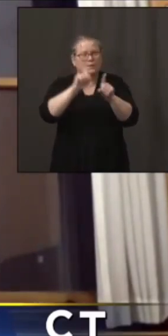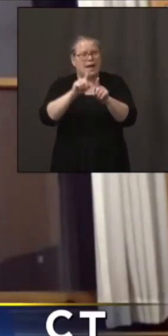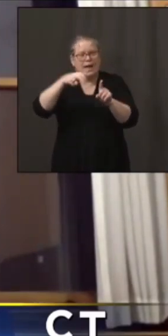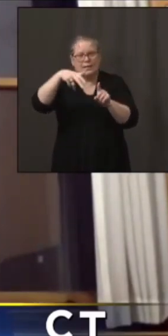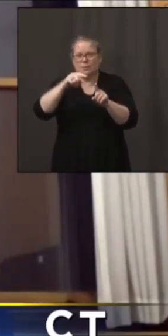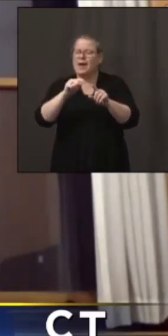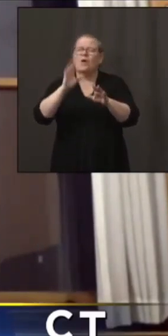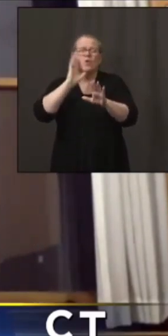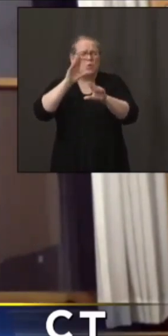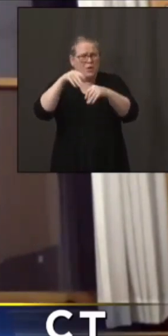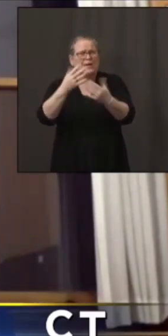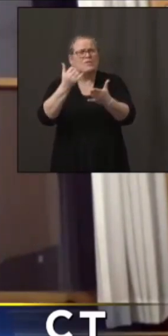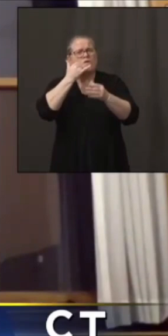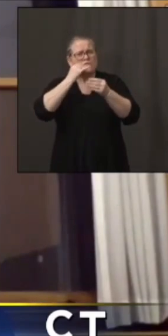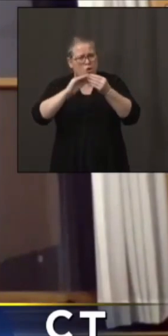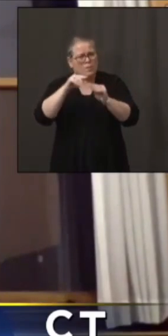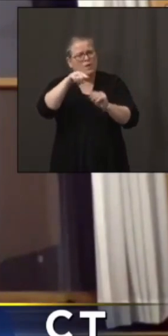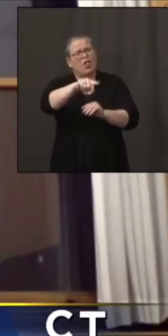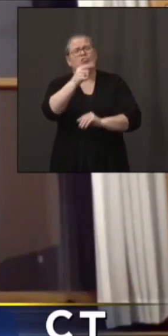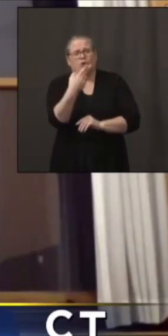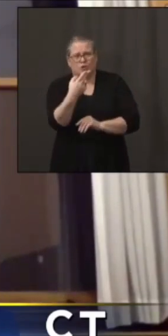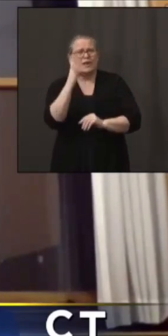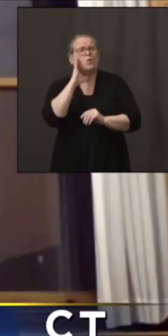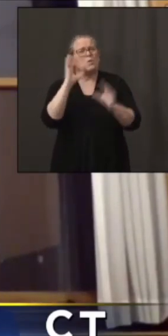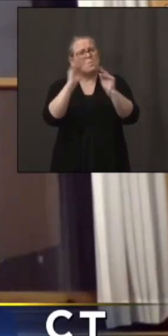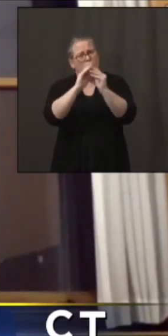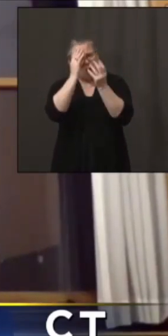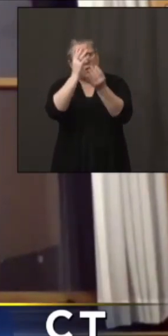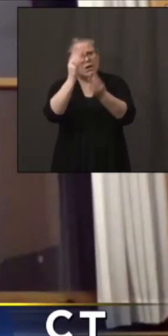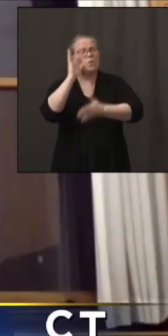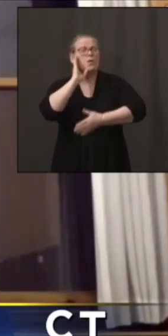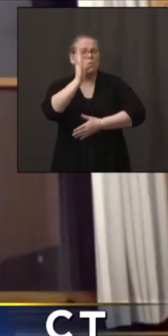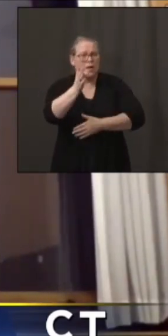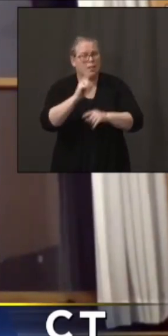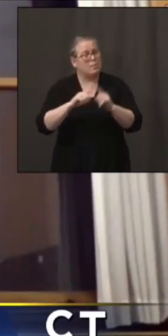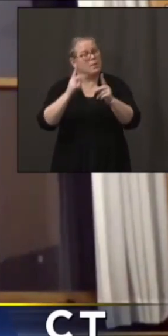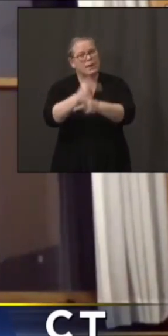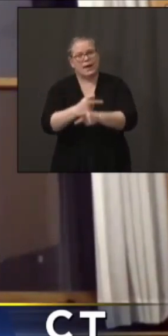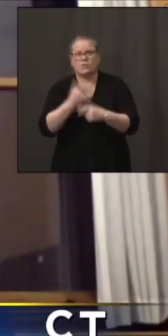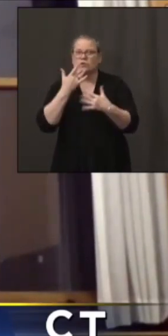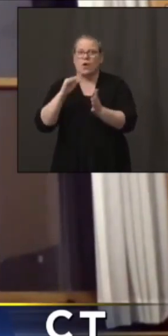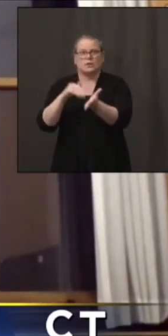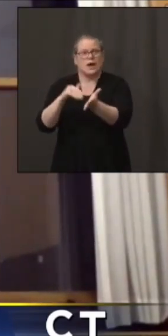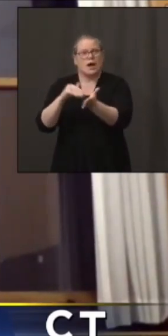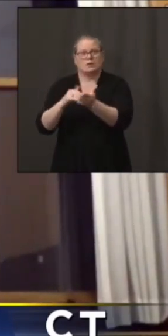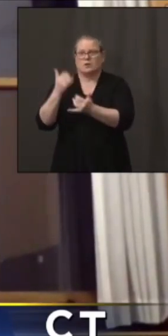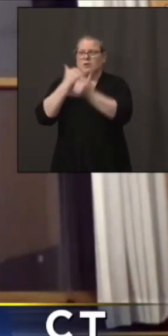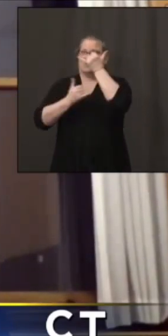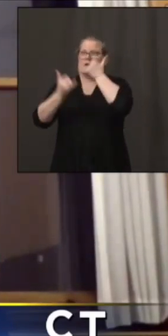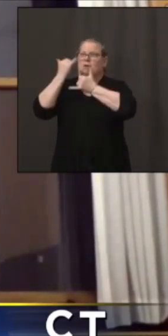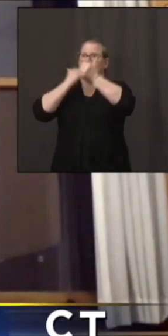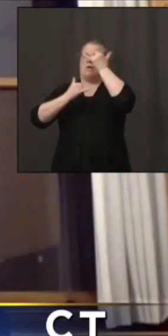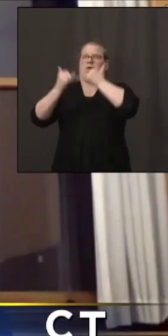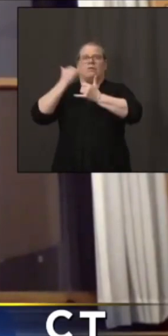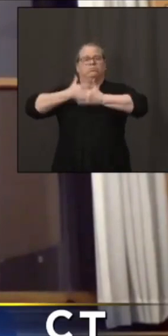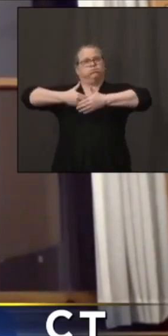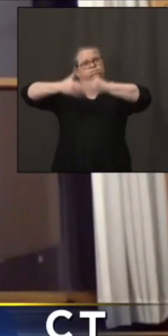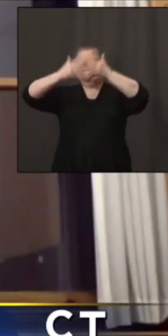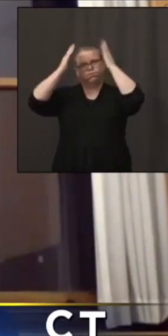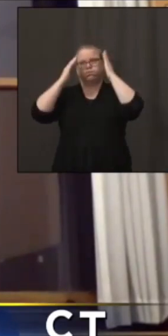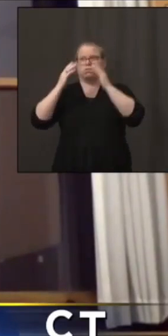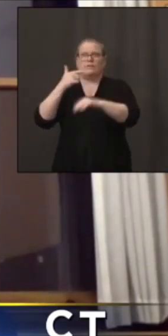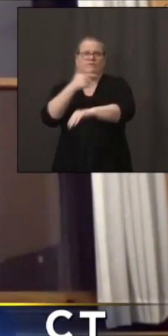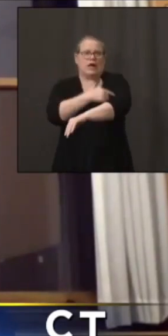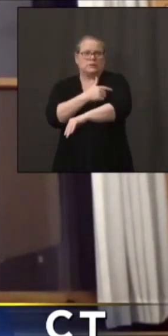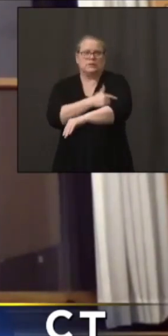phone number you can call and a website you can go to. But we want to be careful that we don't have doctors getting inundated right now with phone calls about, hey, can